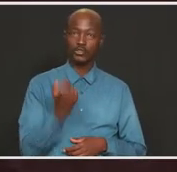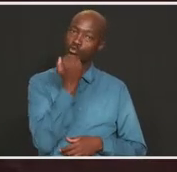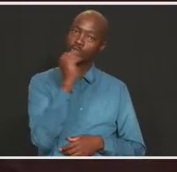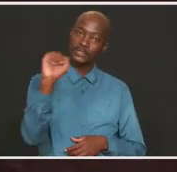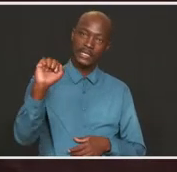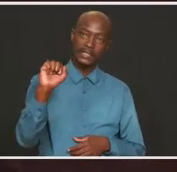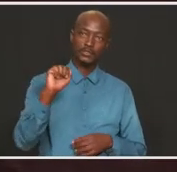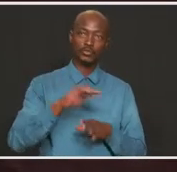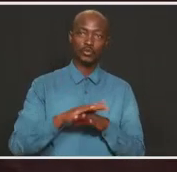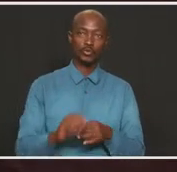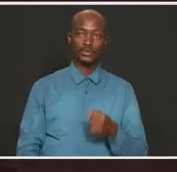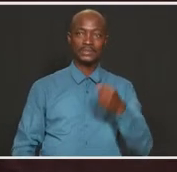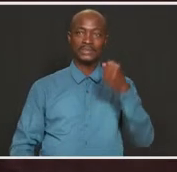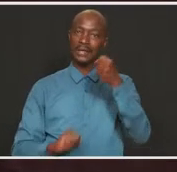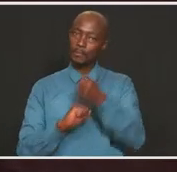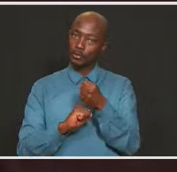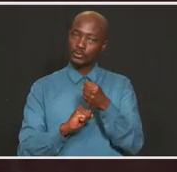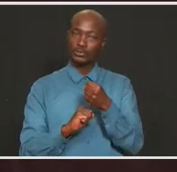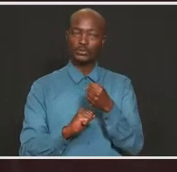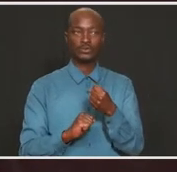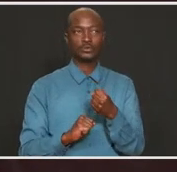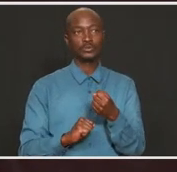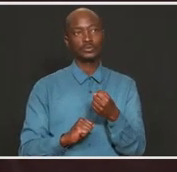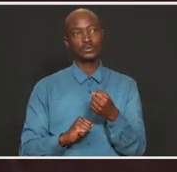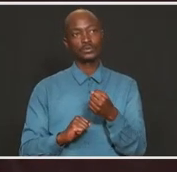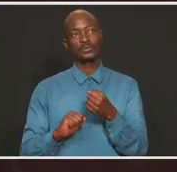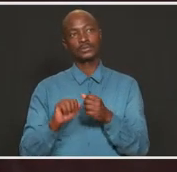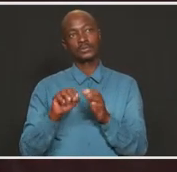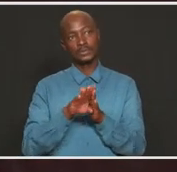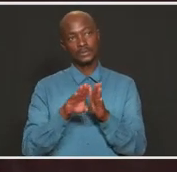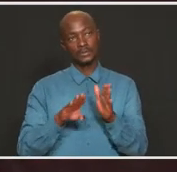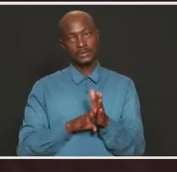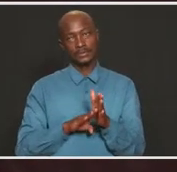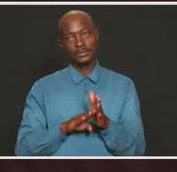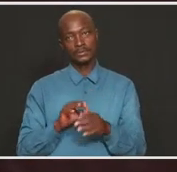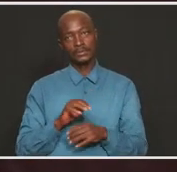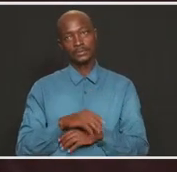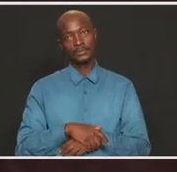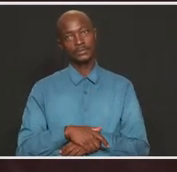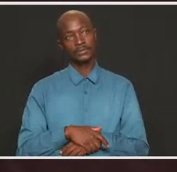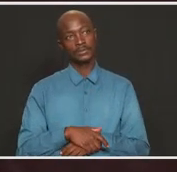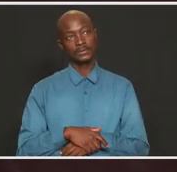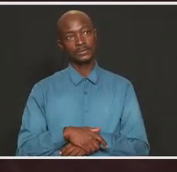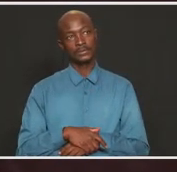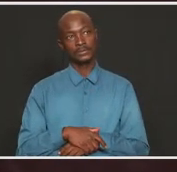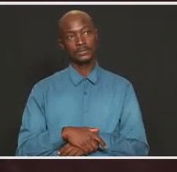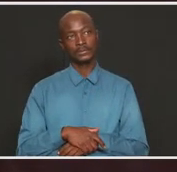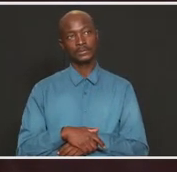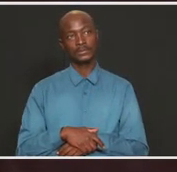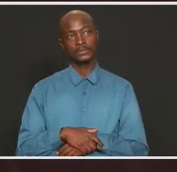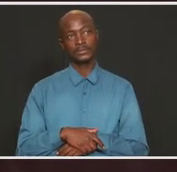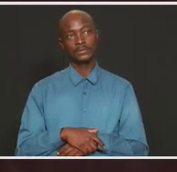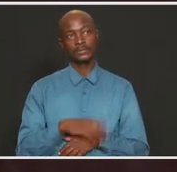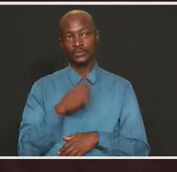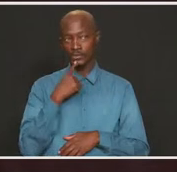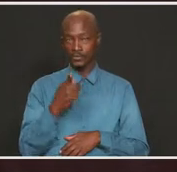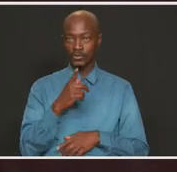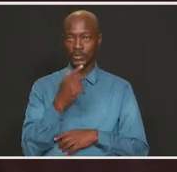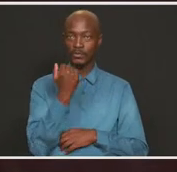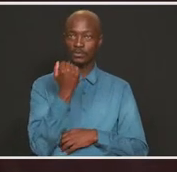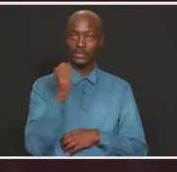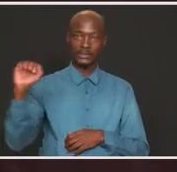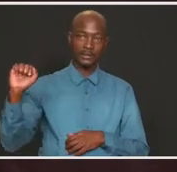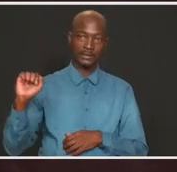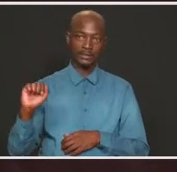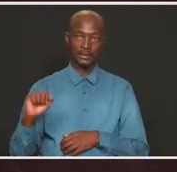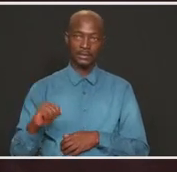reject or you support the bill okay when are you are saying you reject